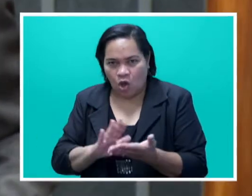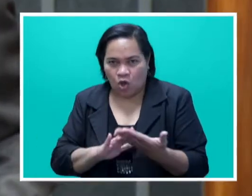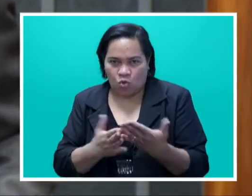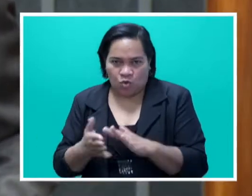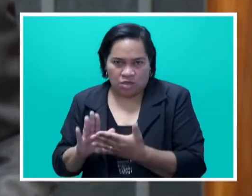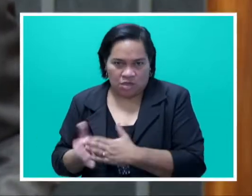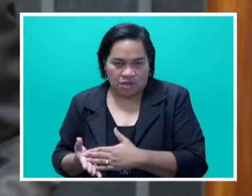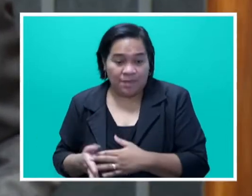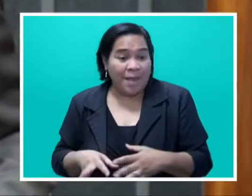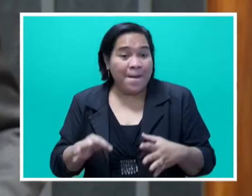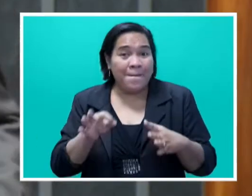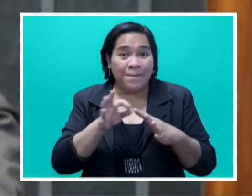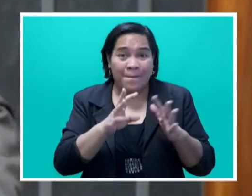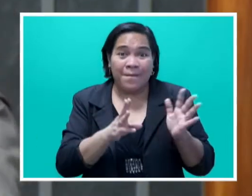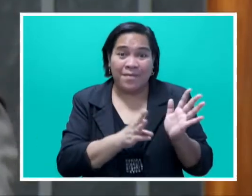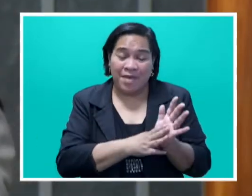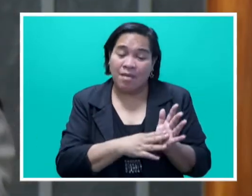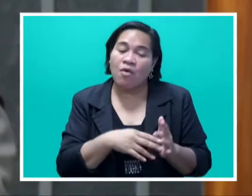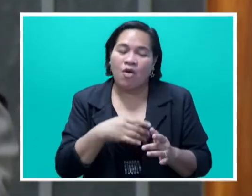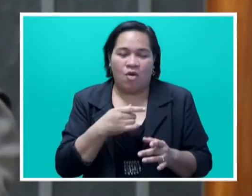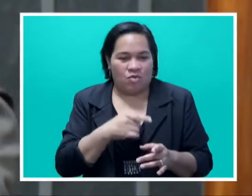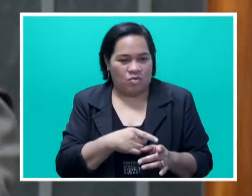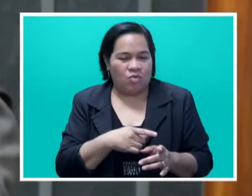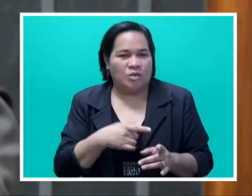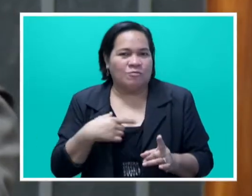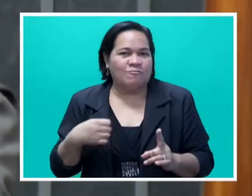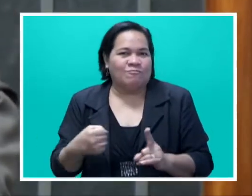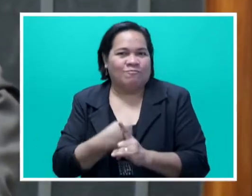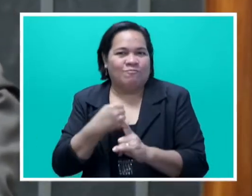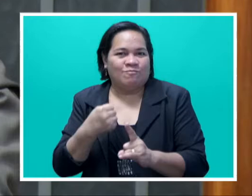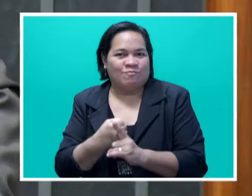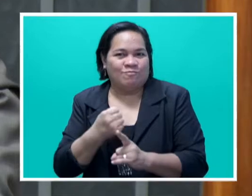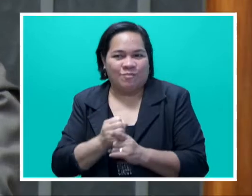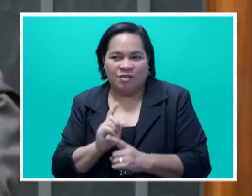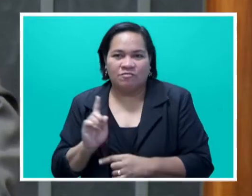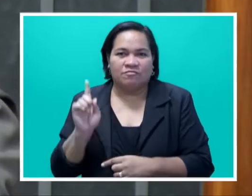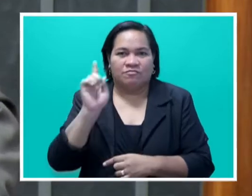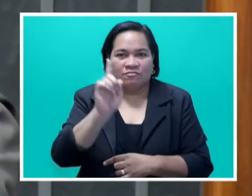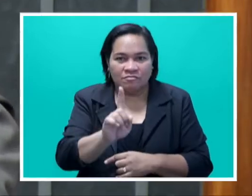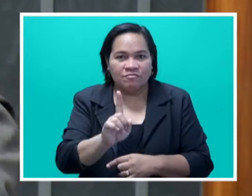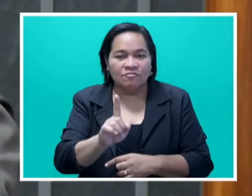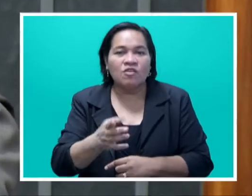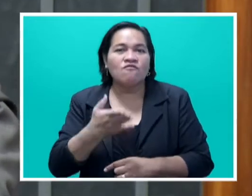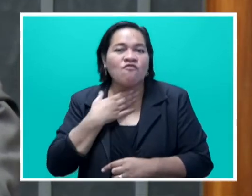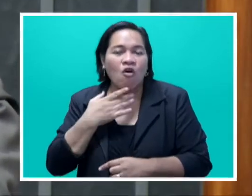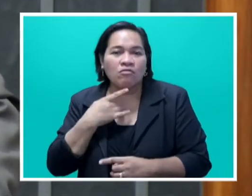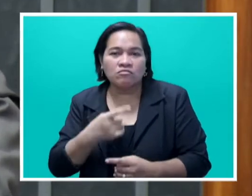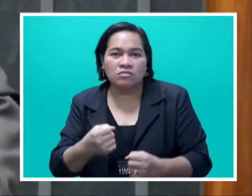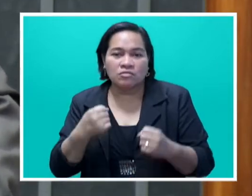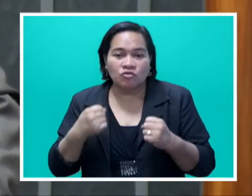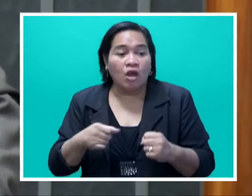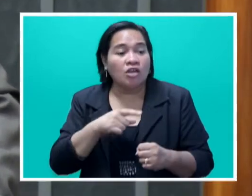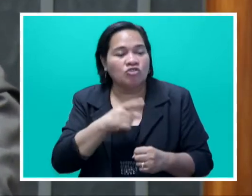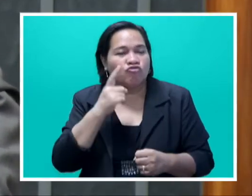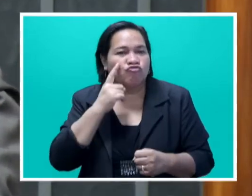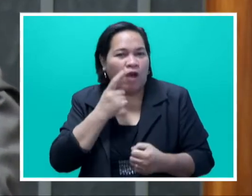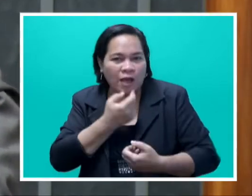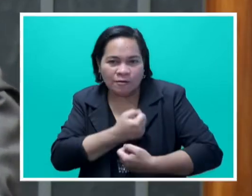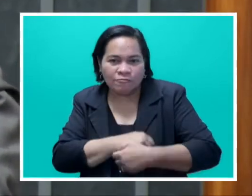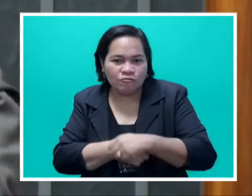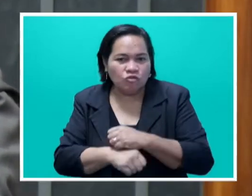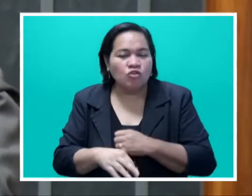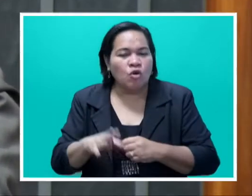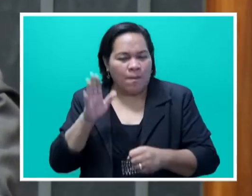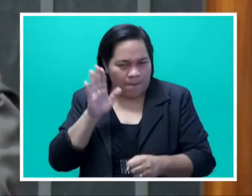Prime Minister has been front and center on the local, regional and global stage, in his great efforts to bring about real